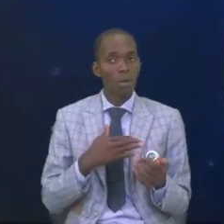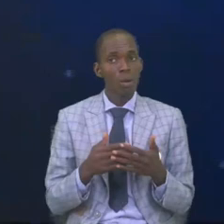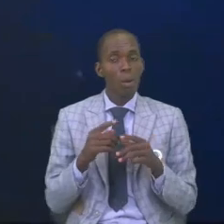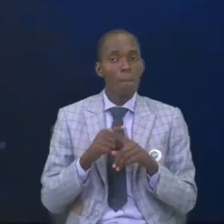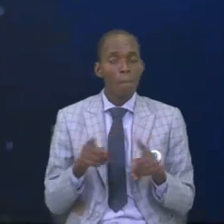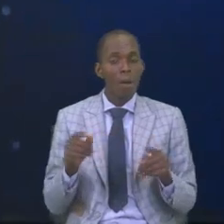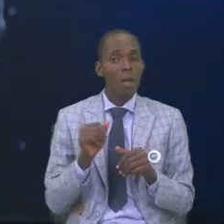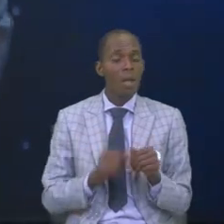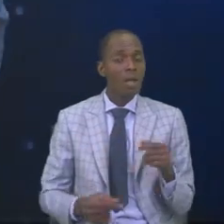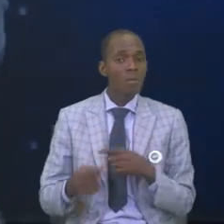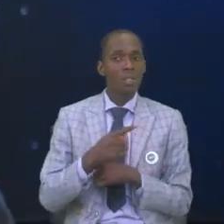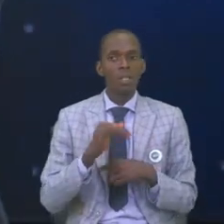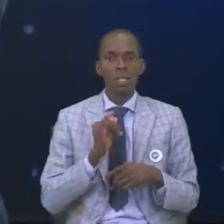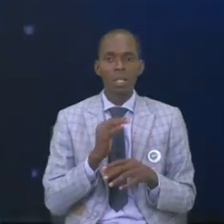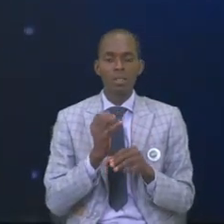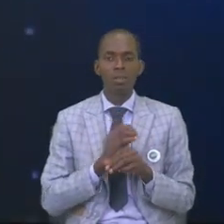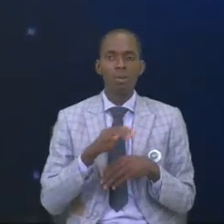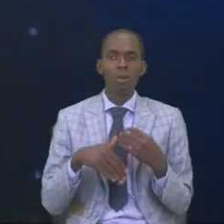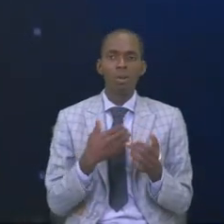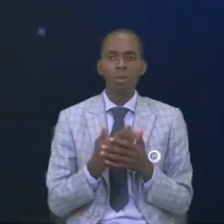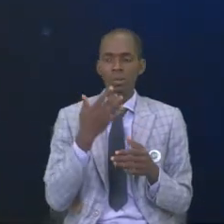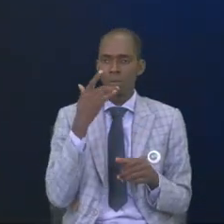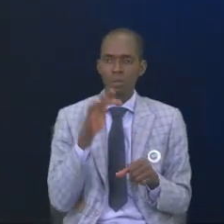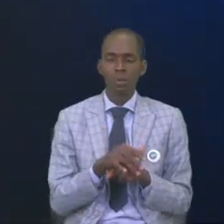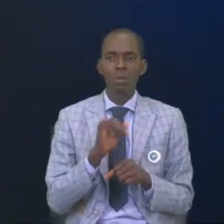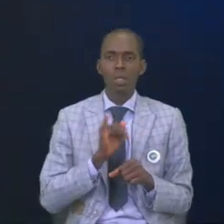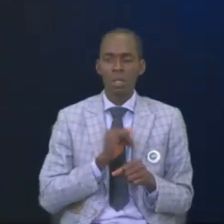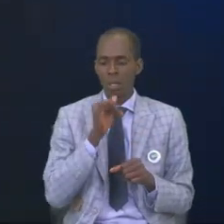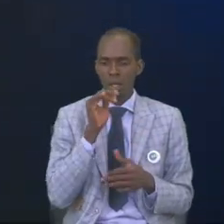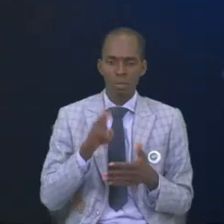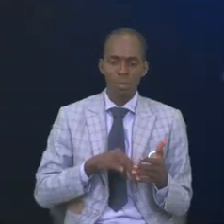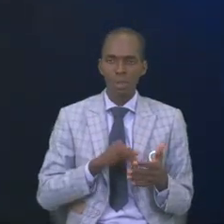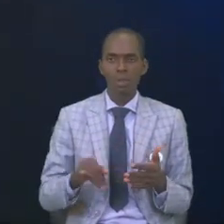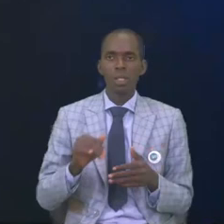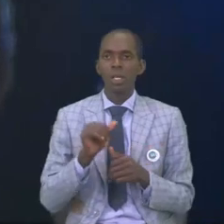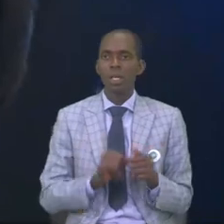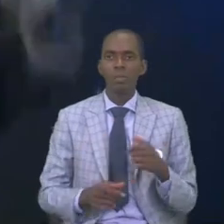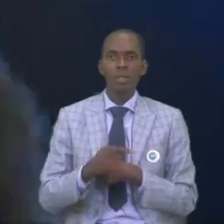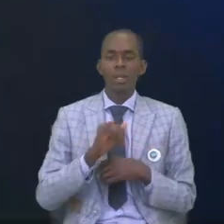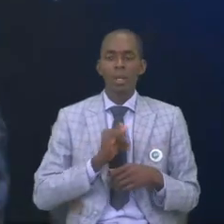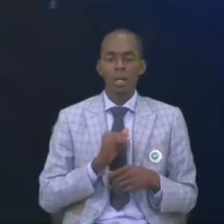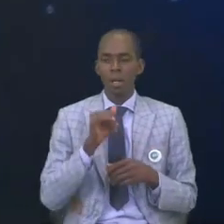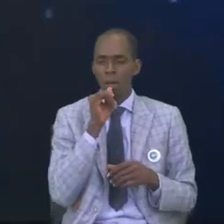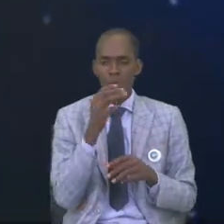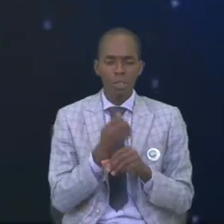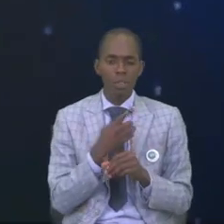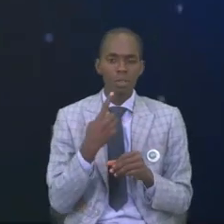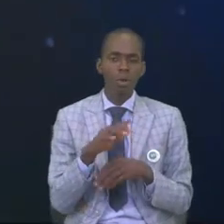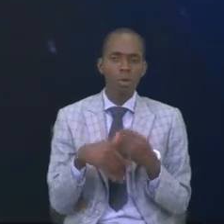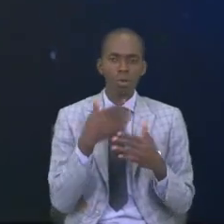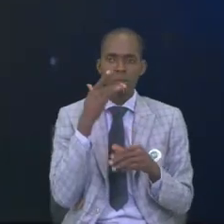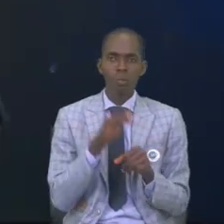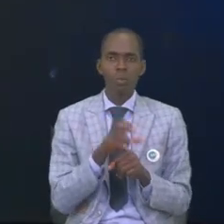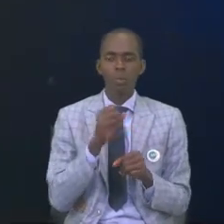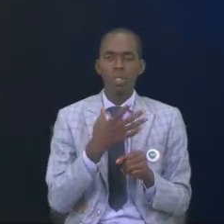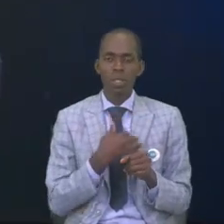day, I take all those promises, I'm reading them. Every day, I'm taking those promises, I'm listening to them. It's on